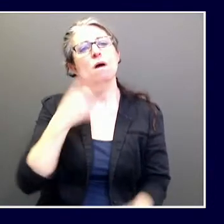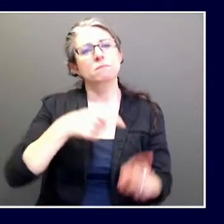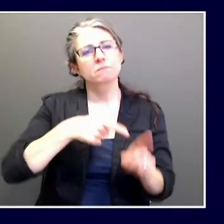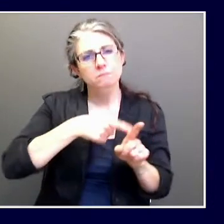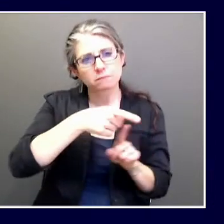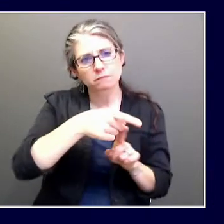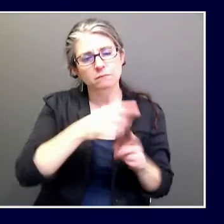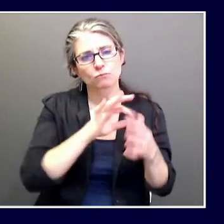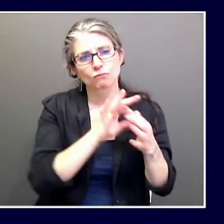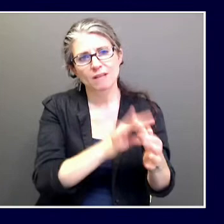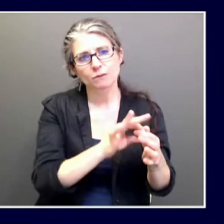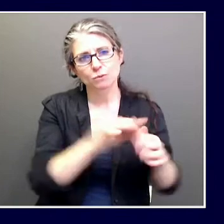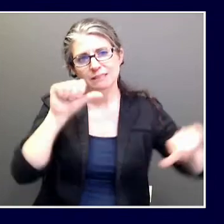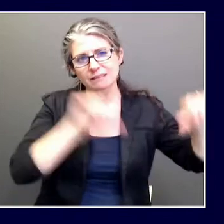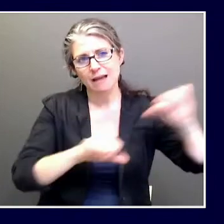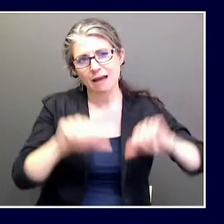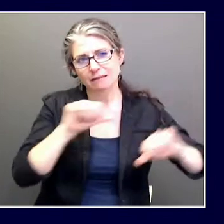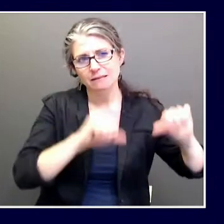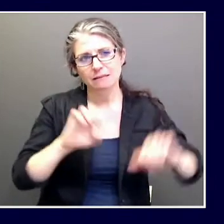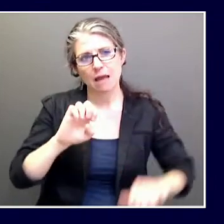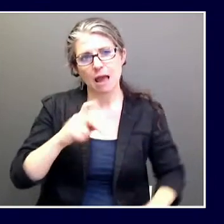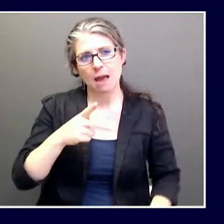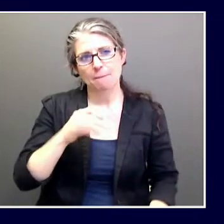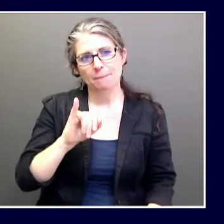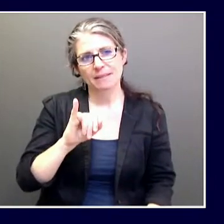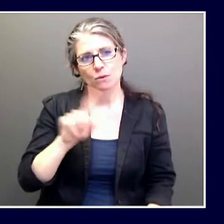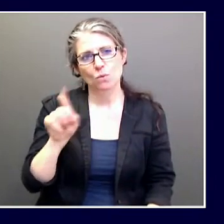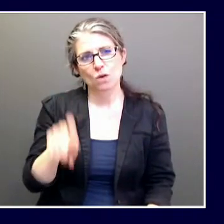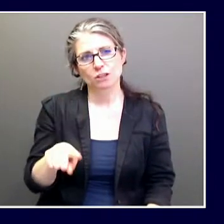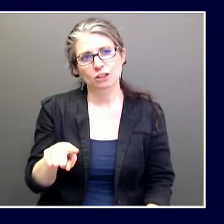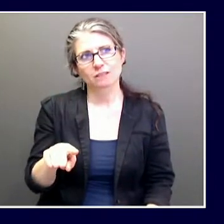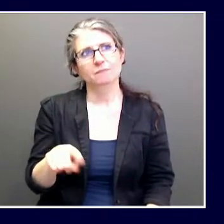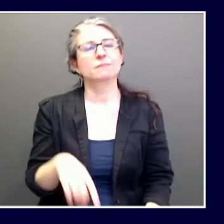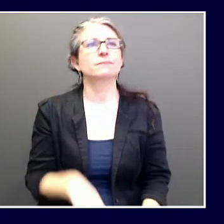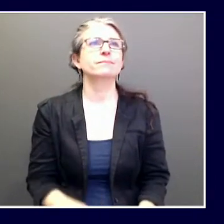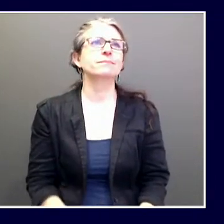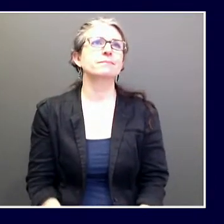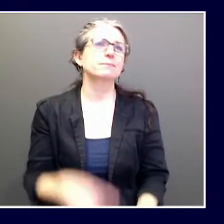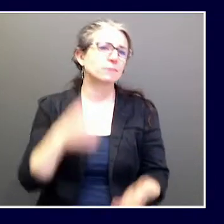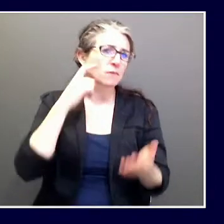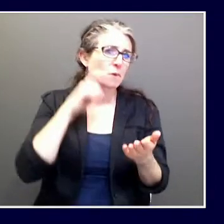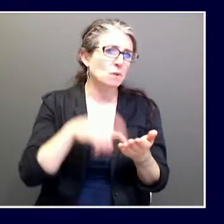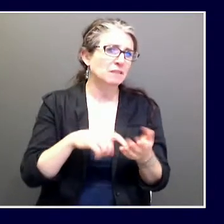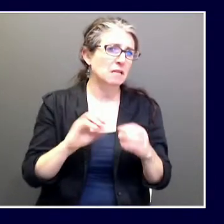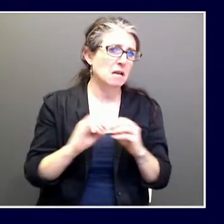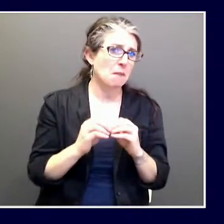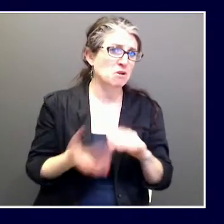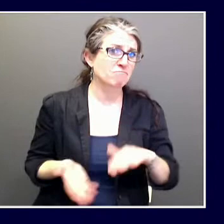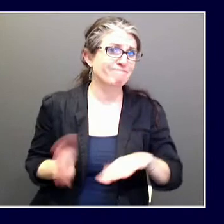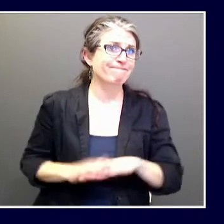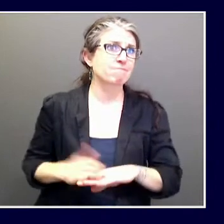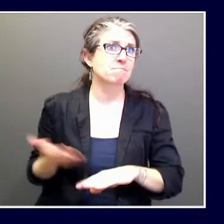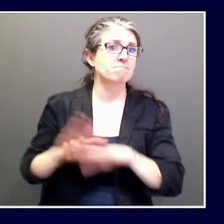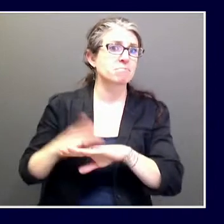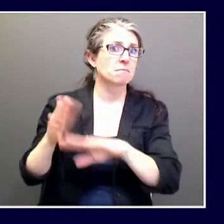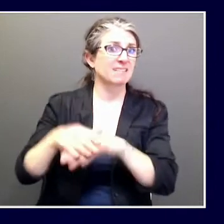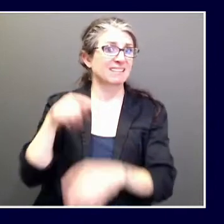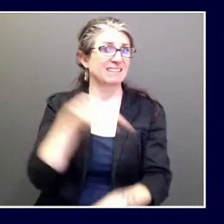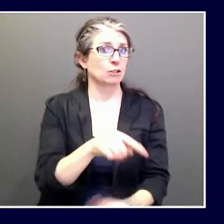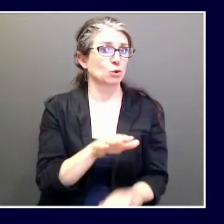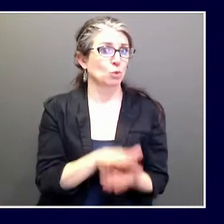this quote unquote rise in cases or this surge in cases in schools, I know we've talked about how the virus